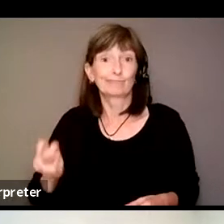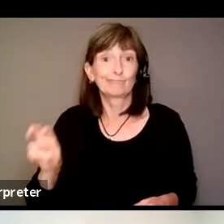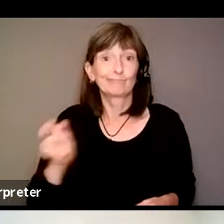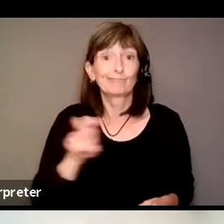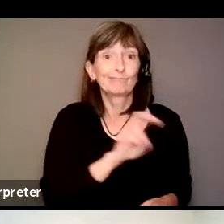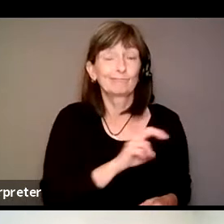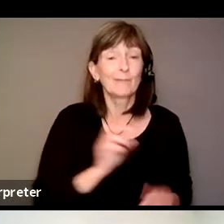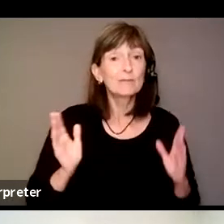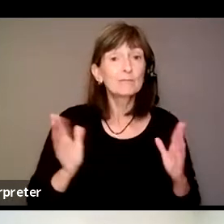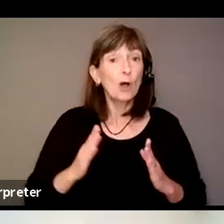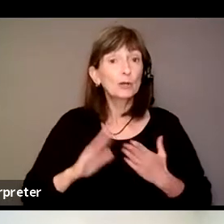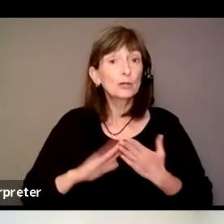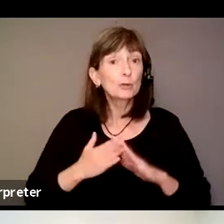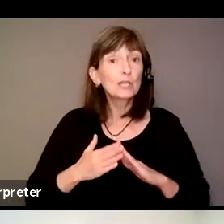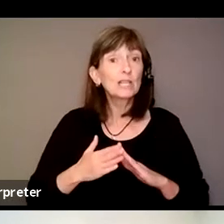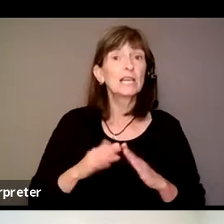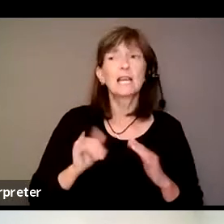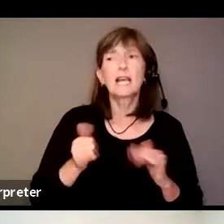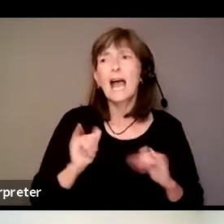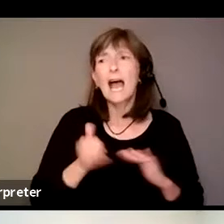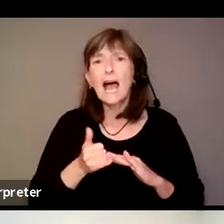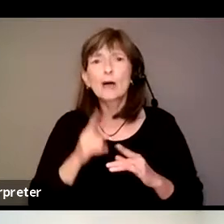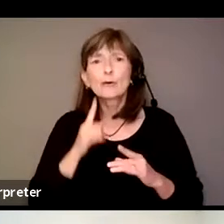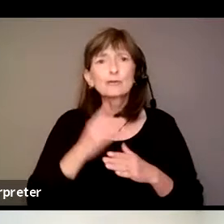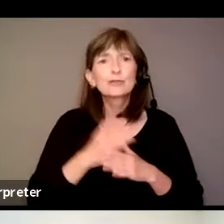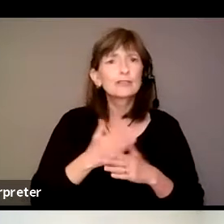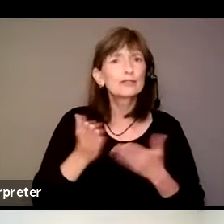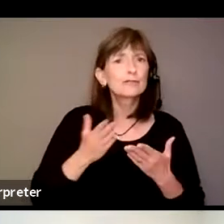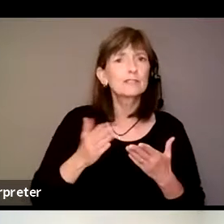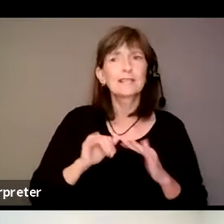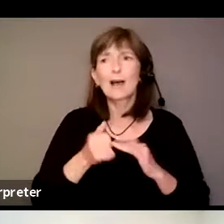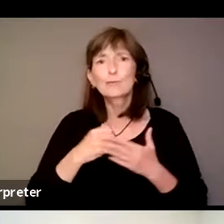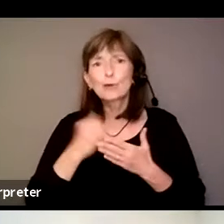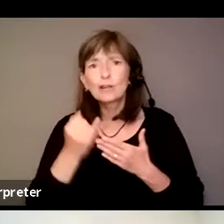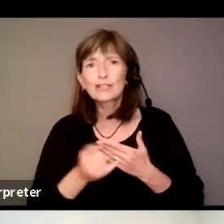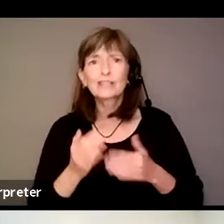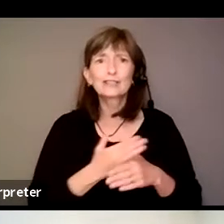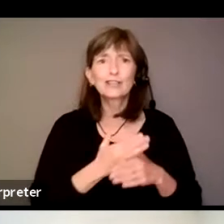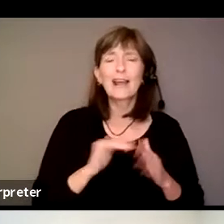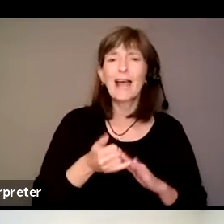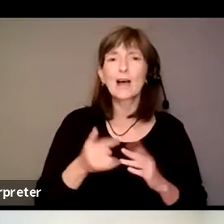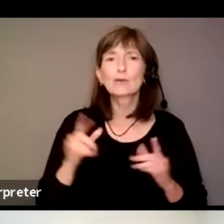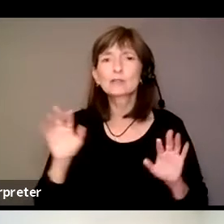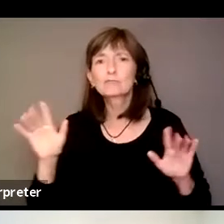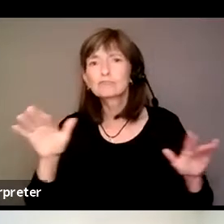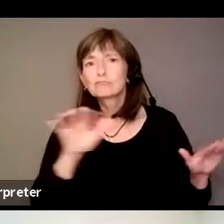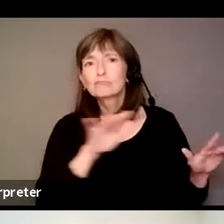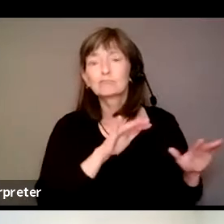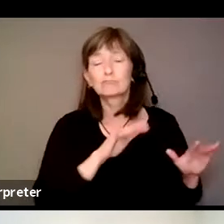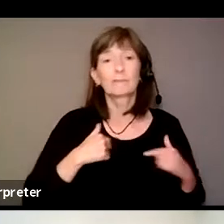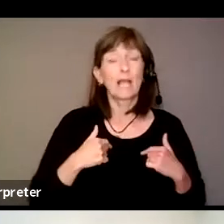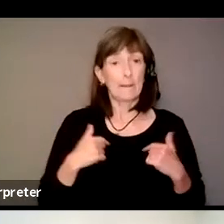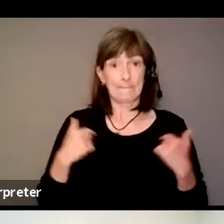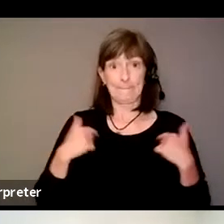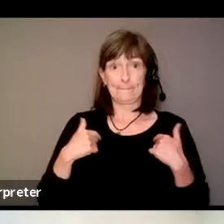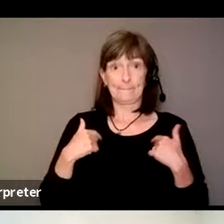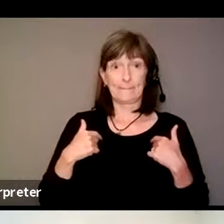doing and how you're sharing and moving forward, how we can look at your region. And I'm not coming out with a